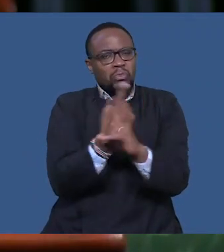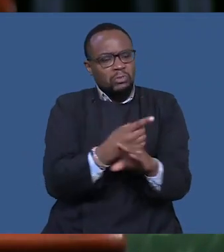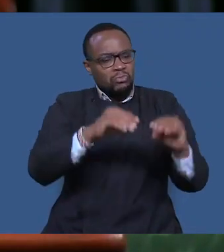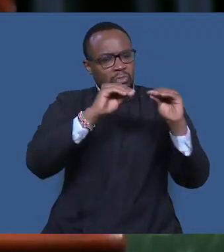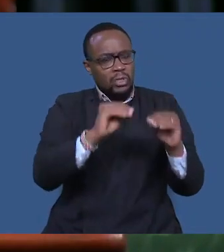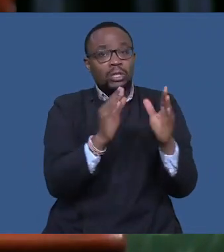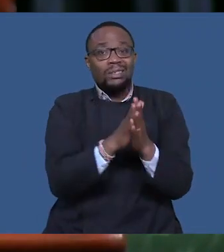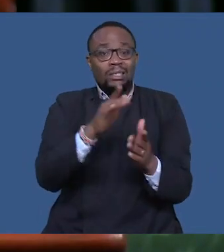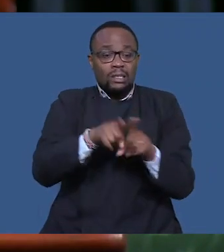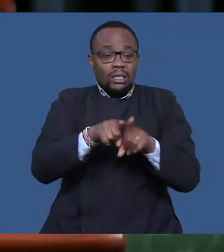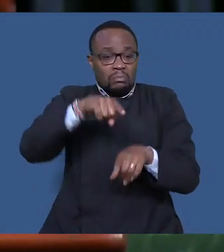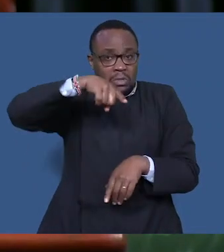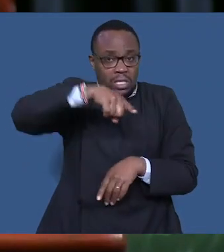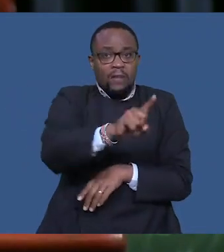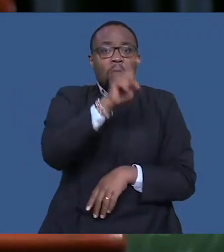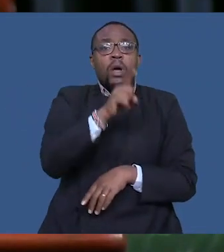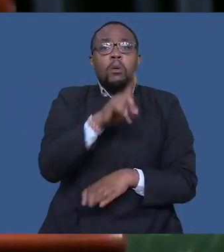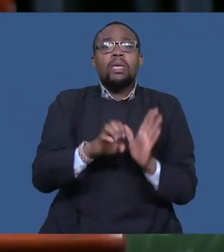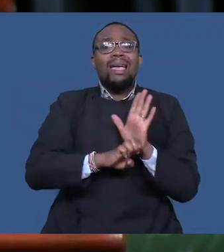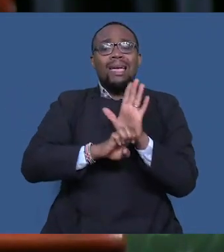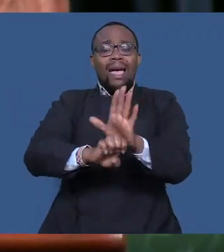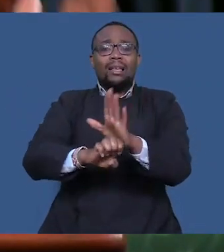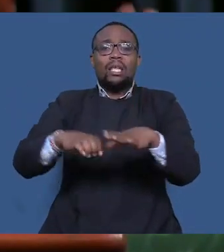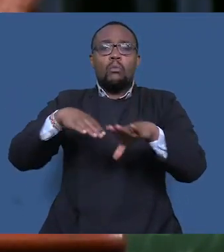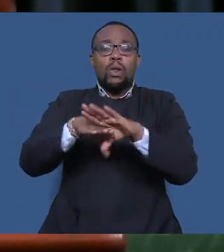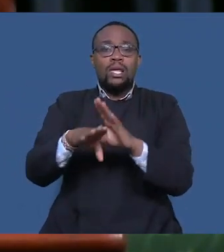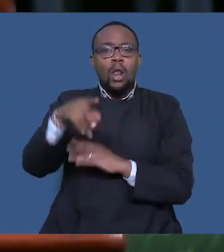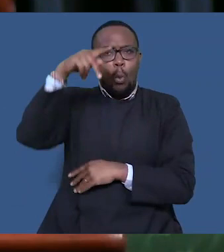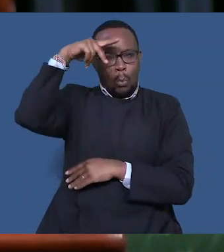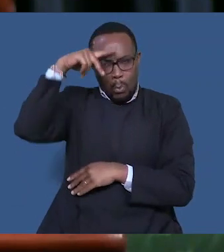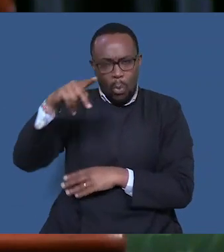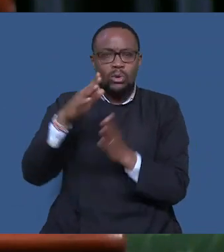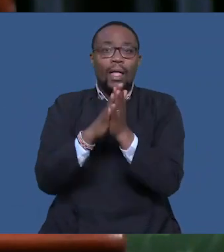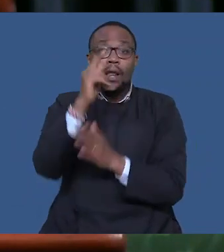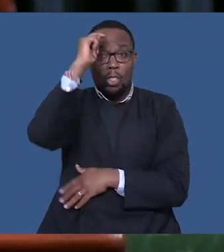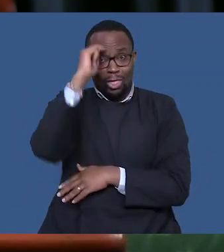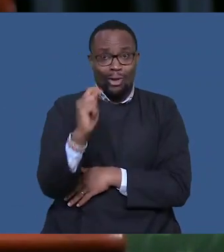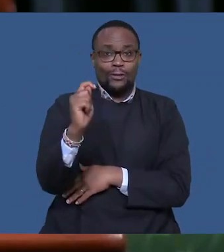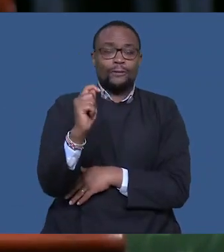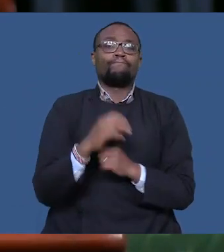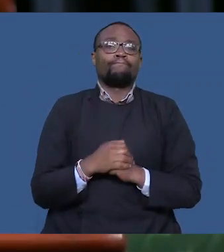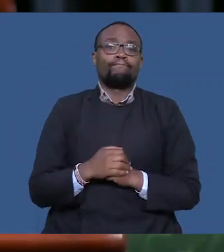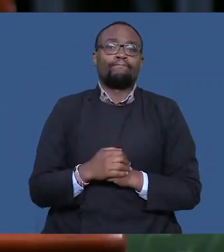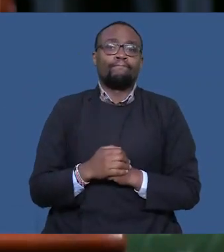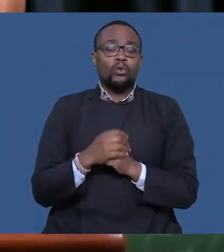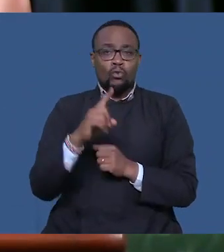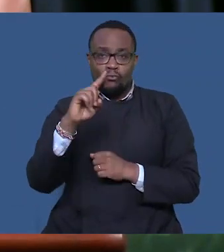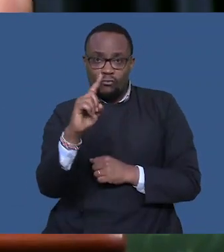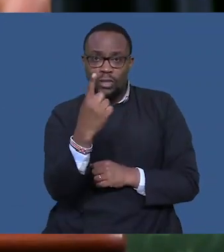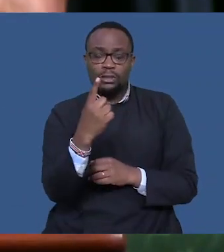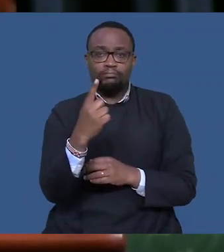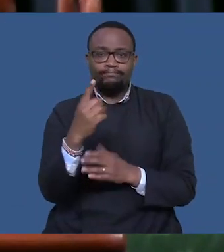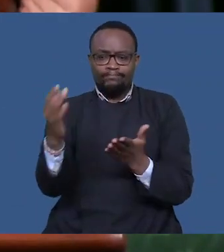you yourself as Titus, you have to be an example in your doctrine. So he was to establish specific leaders, and he